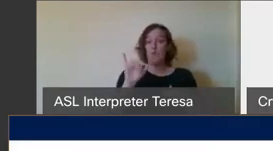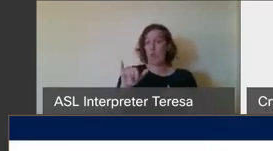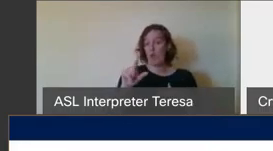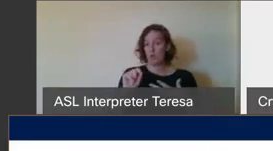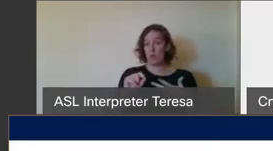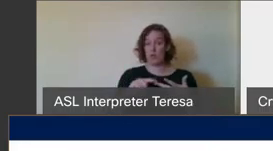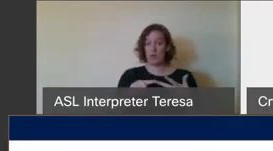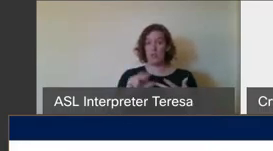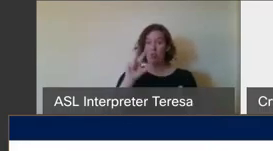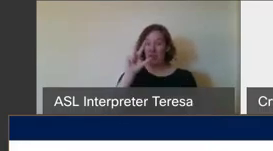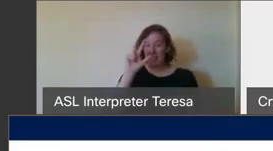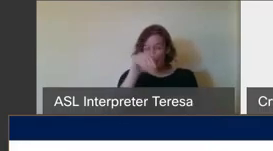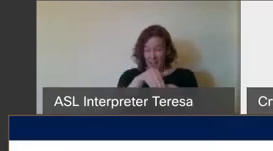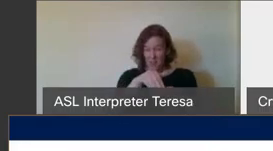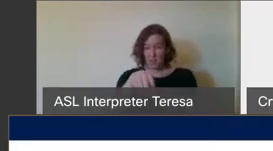in FY20, there was